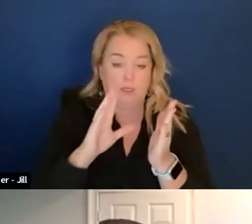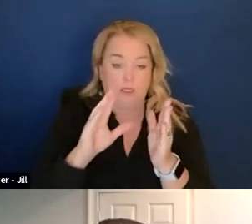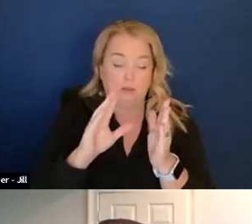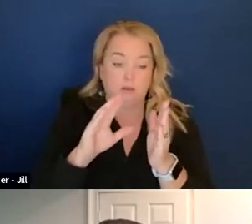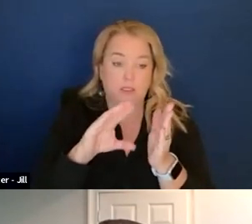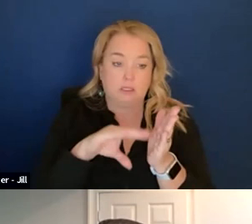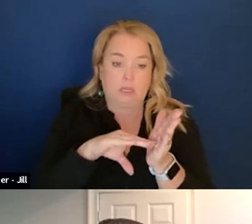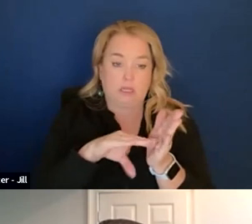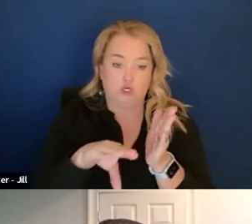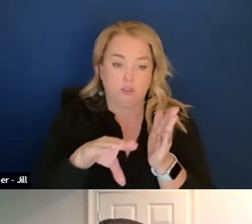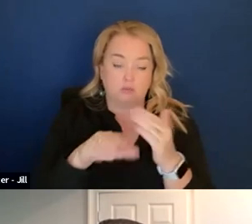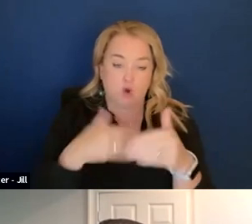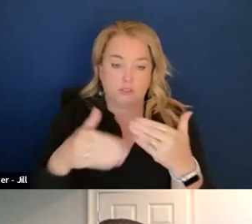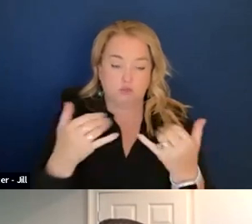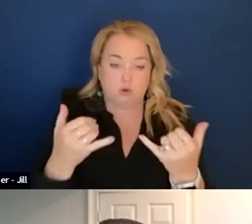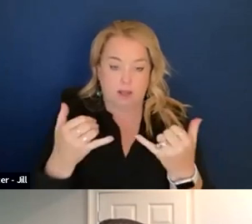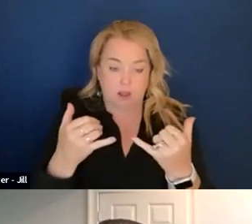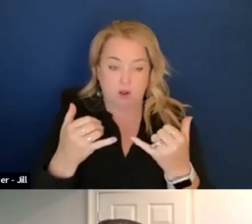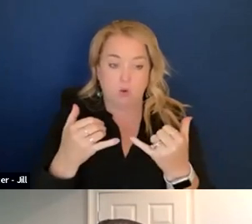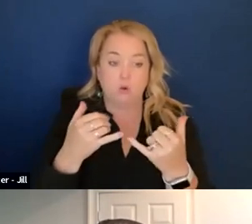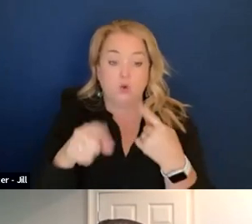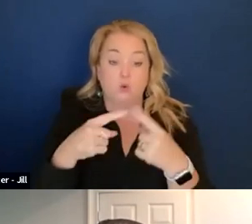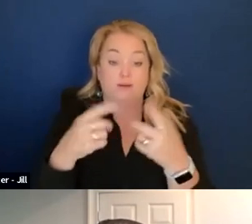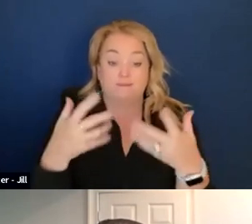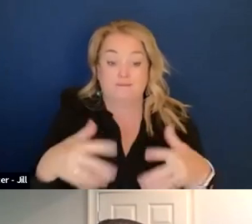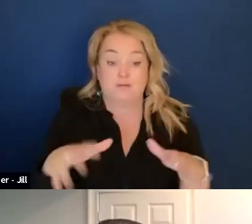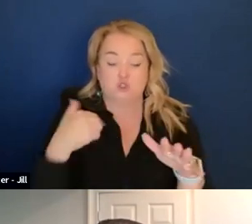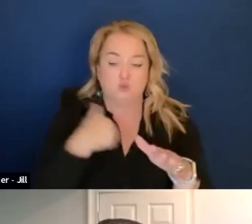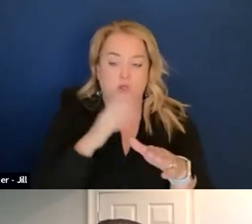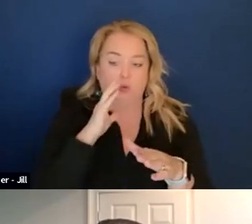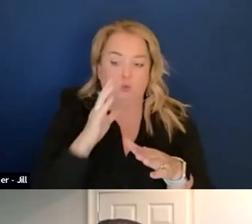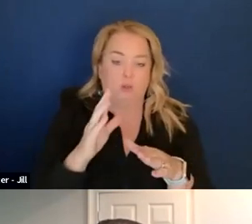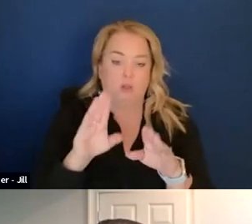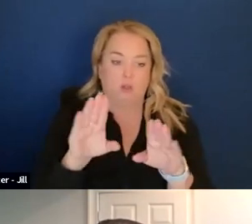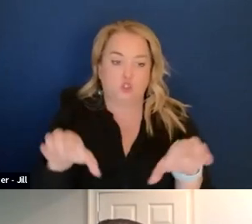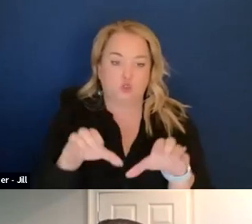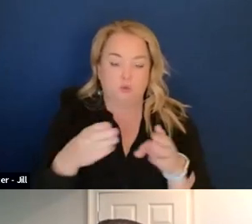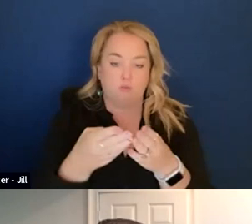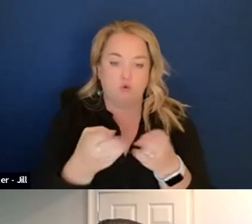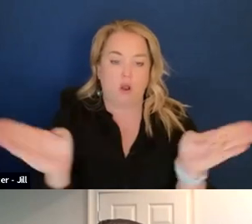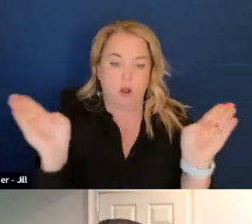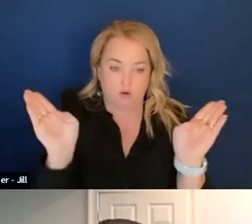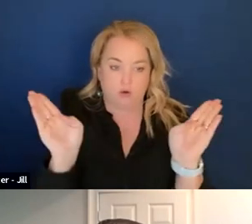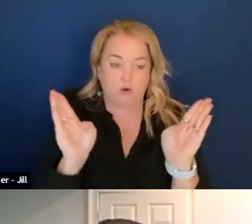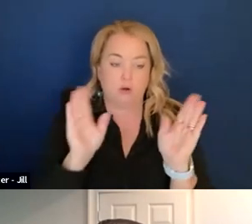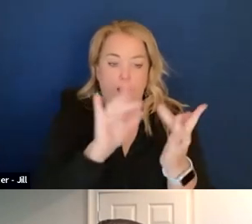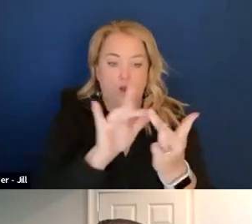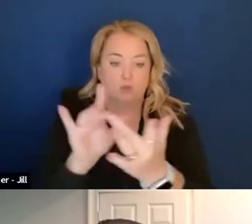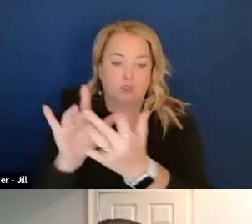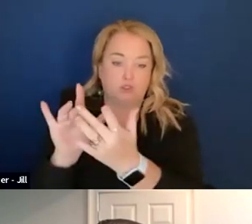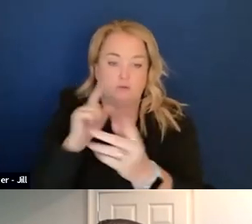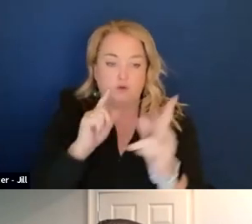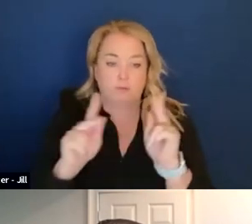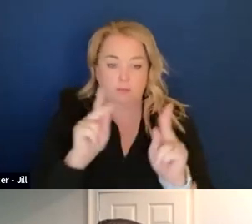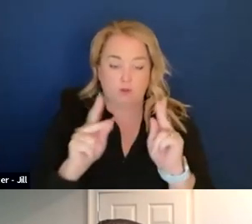that. And then as soon as that goes out, then we can do broader outreach and getting some people. So we have